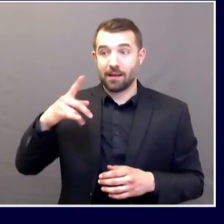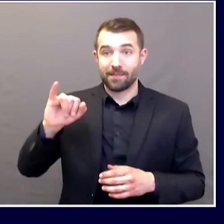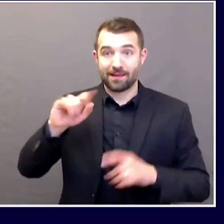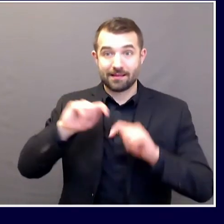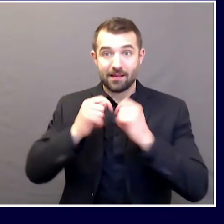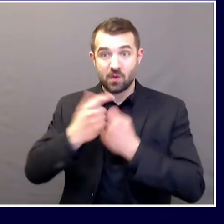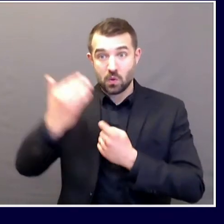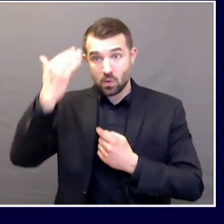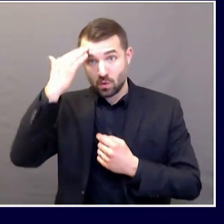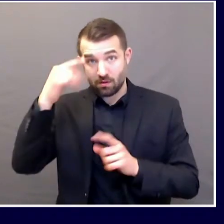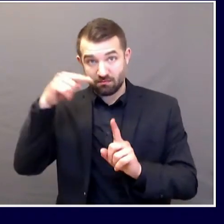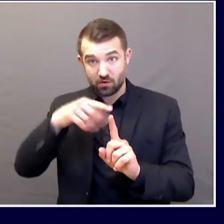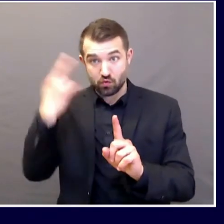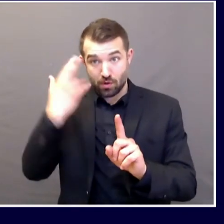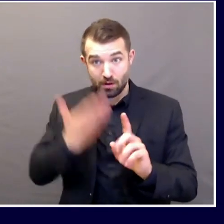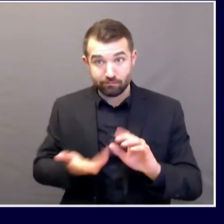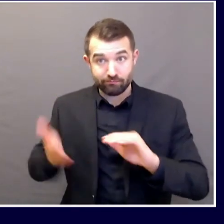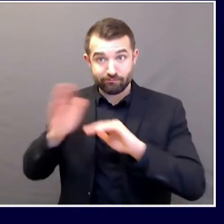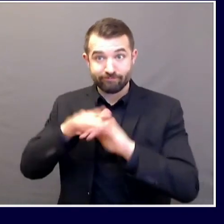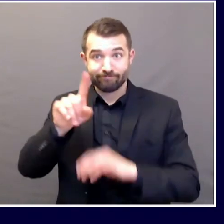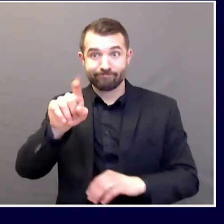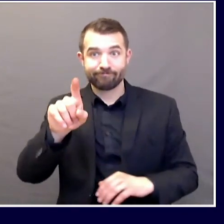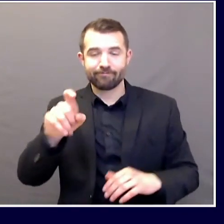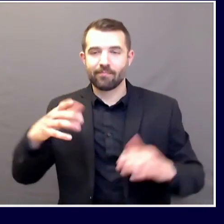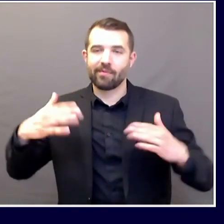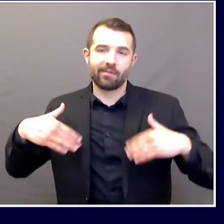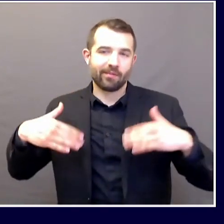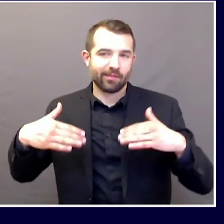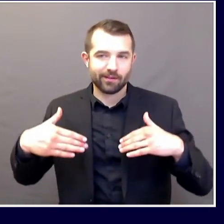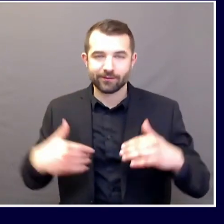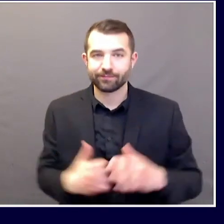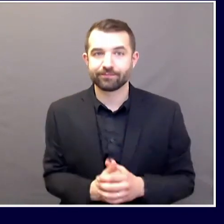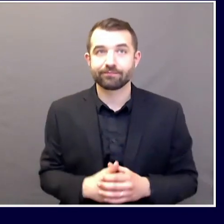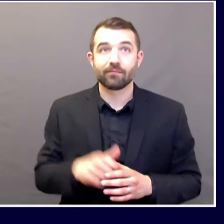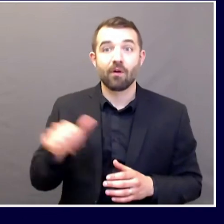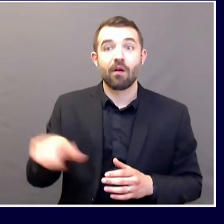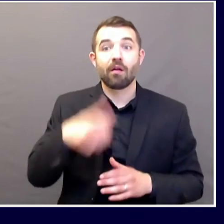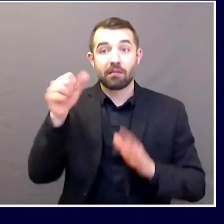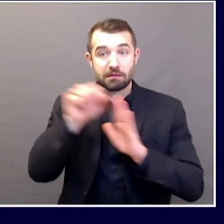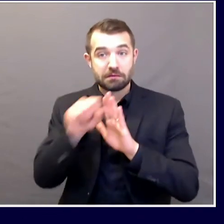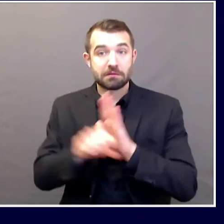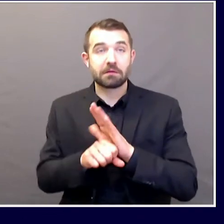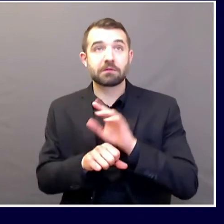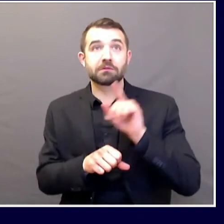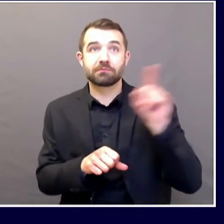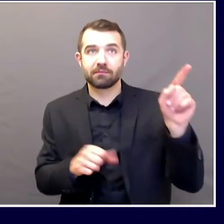outside of the state of Maine as well, friends of mine or colleagues I know in academia who really focus on